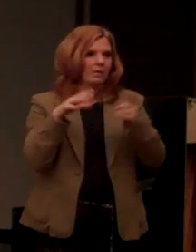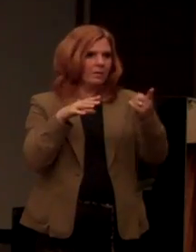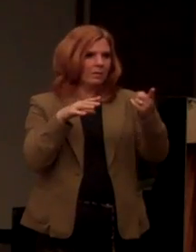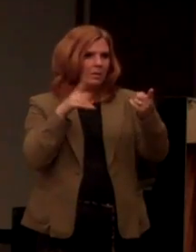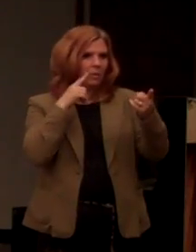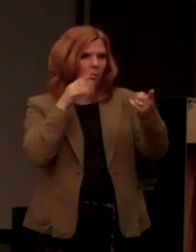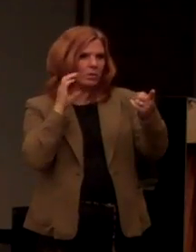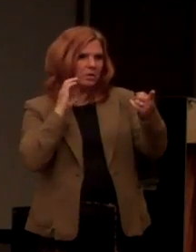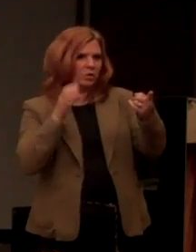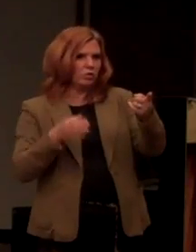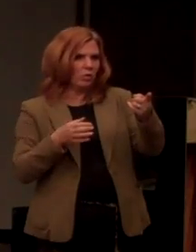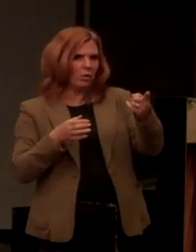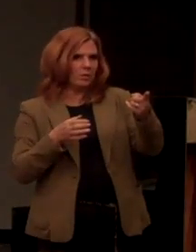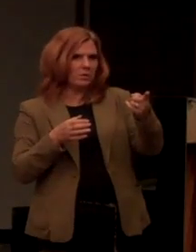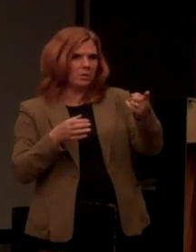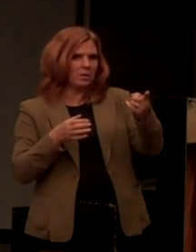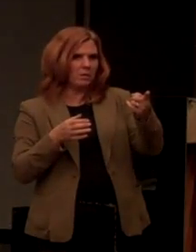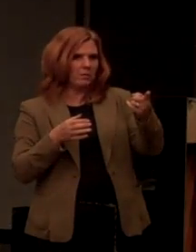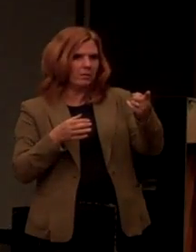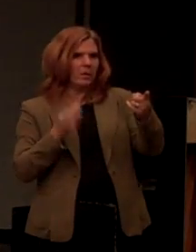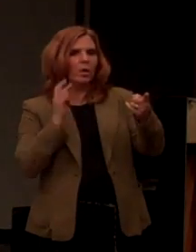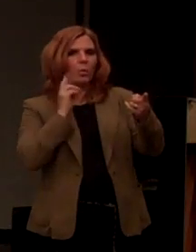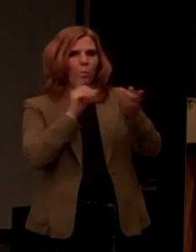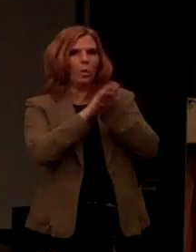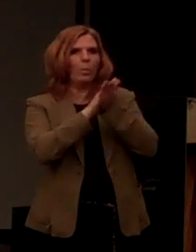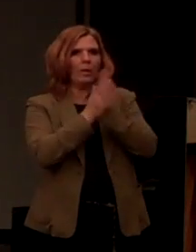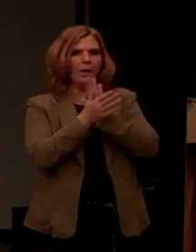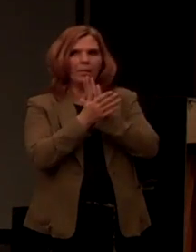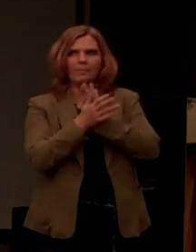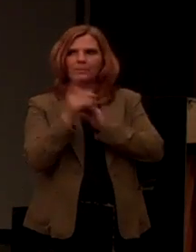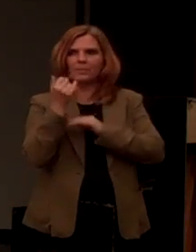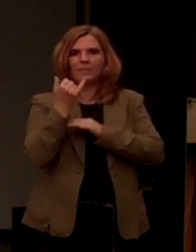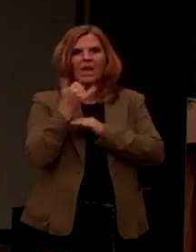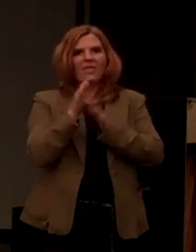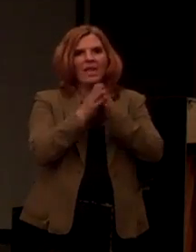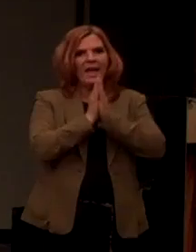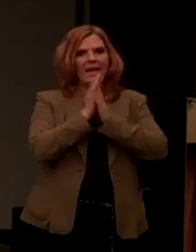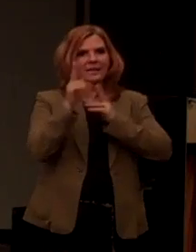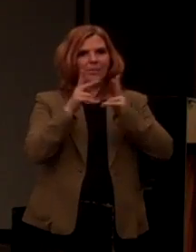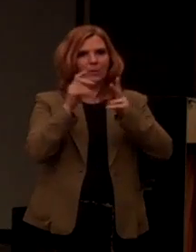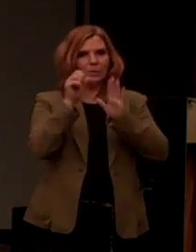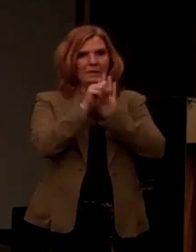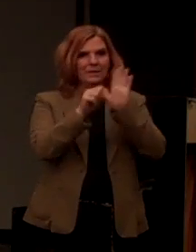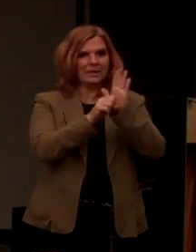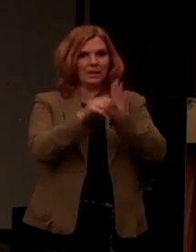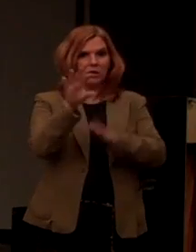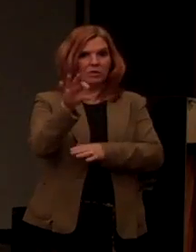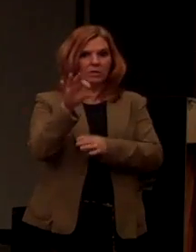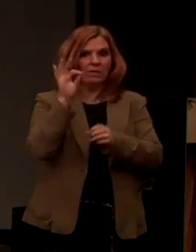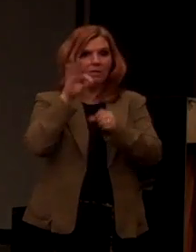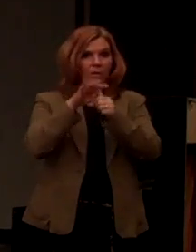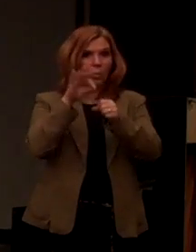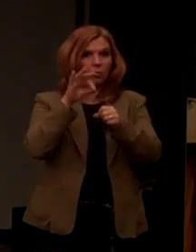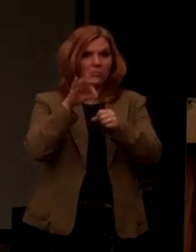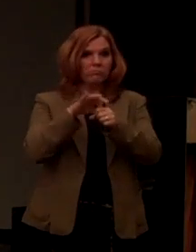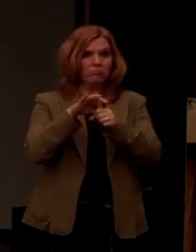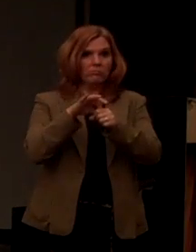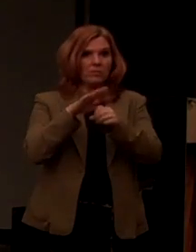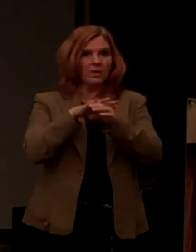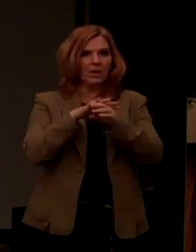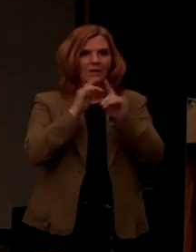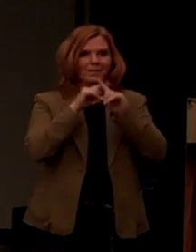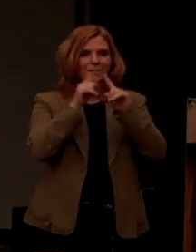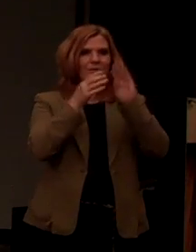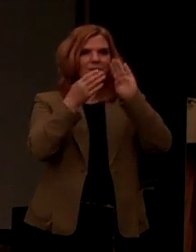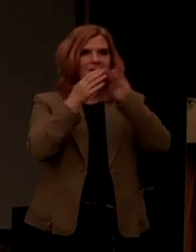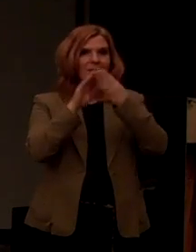wasn't Charleston, And then Charleston will become, they asked people in the state to vote on various cities to